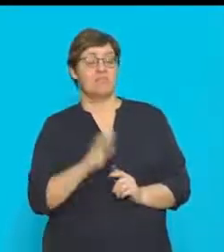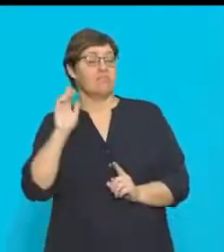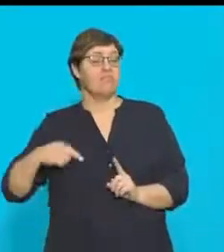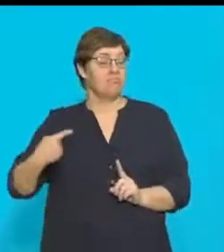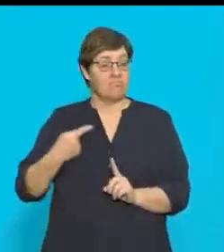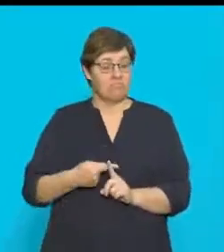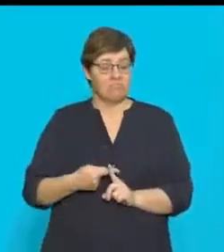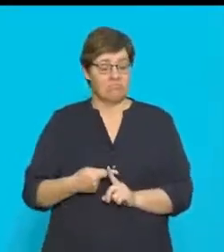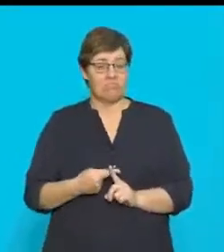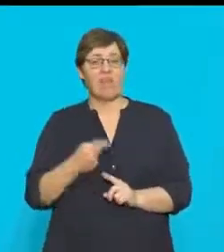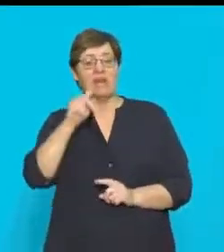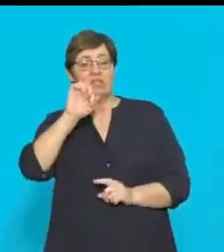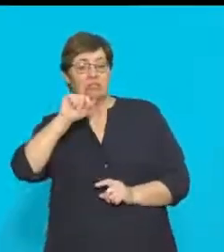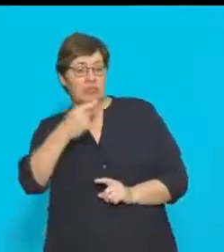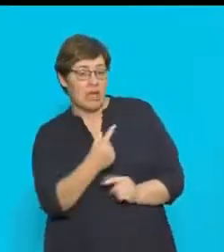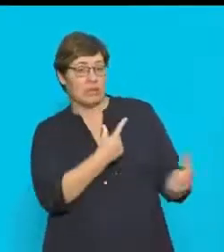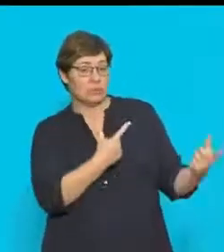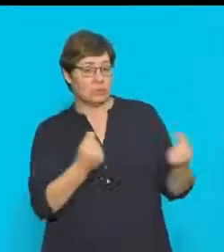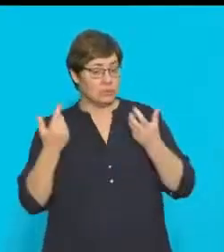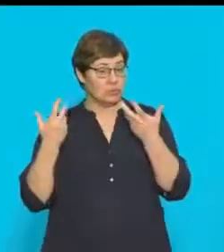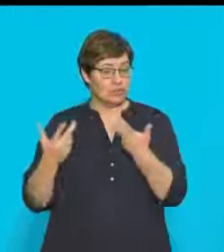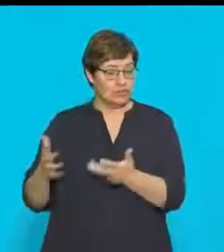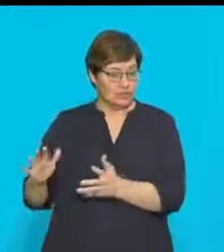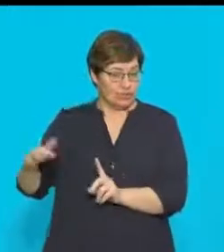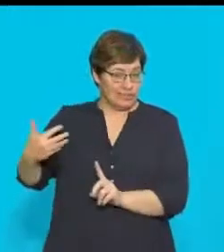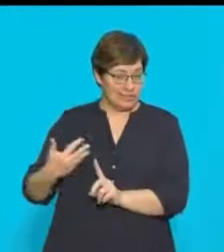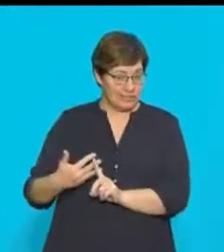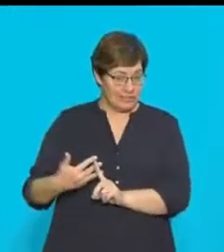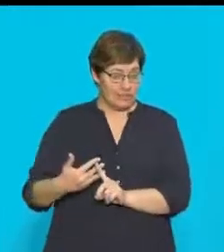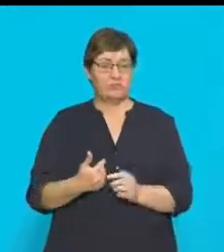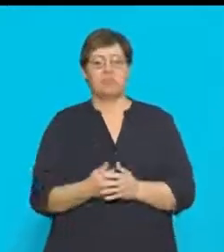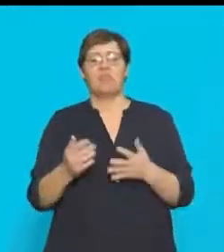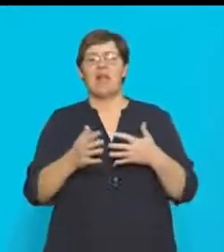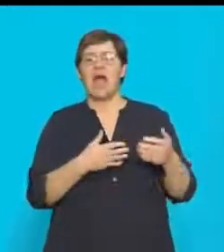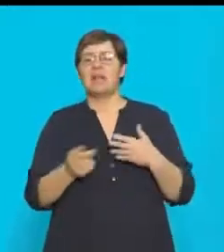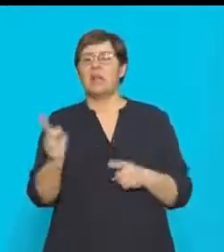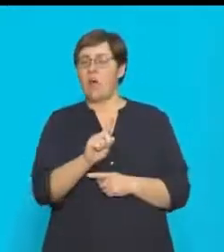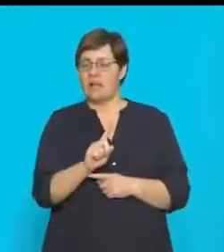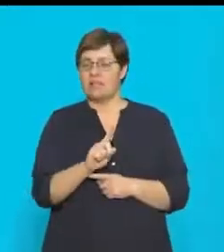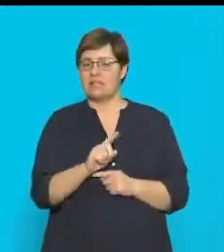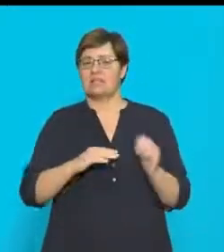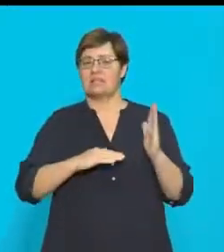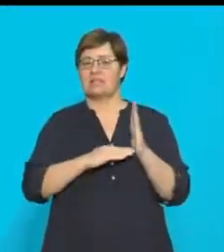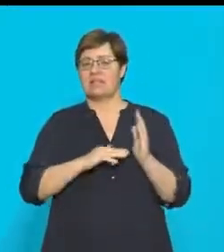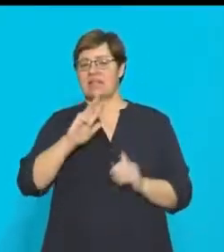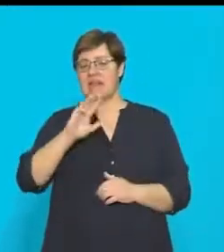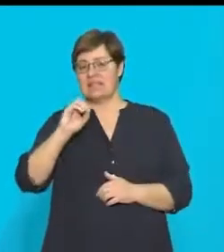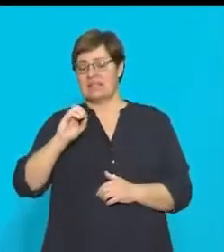So far, all the trigonometry you've done thus far has been dealing with right angle